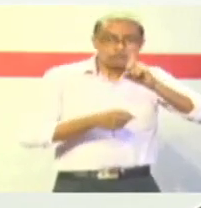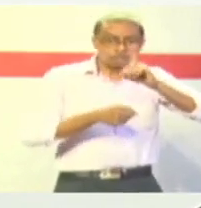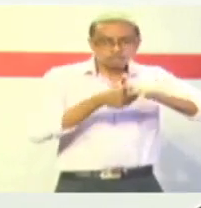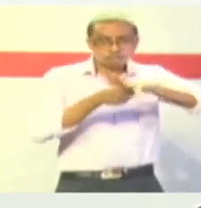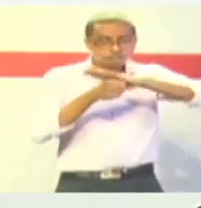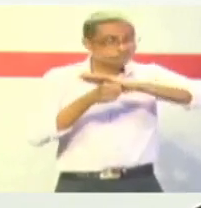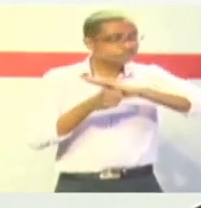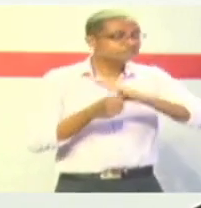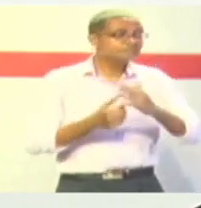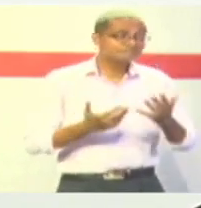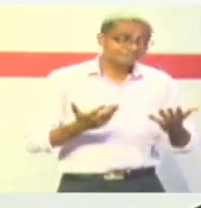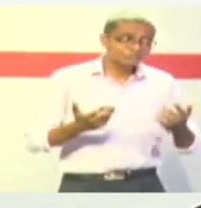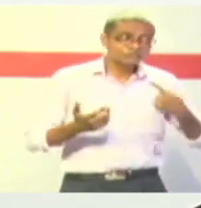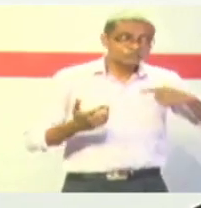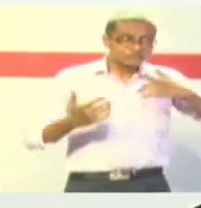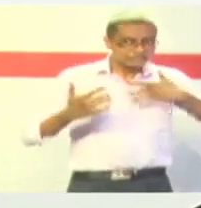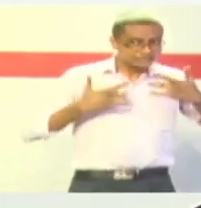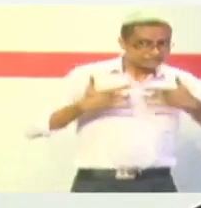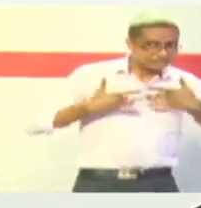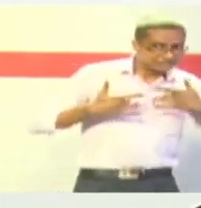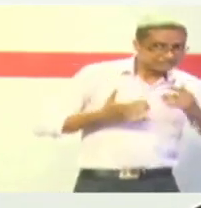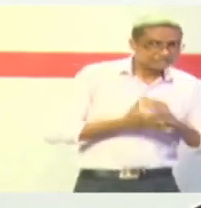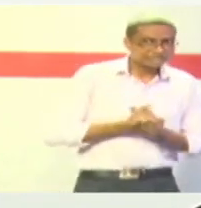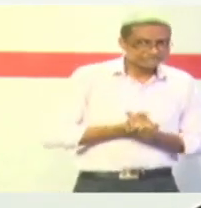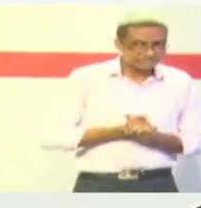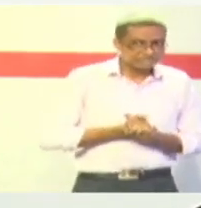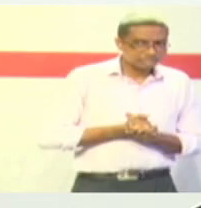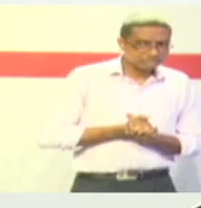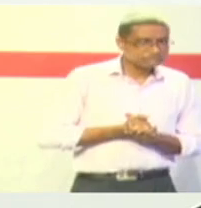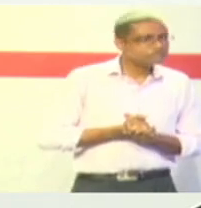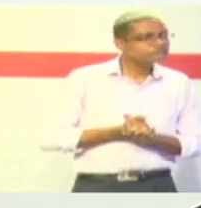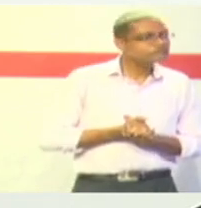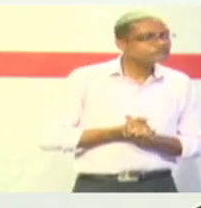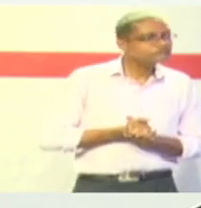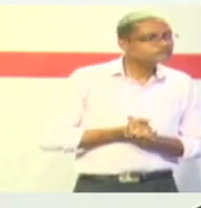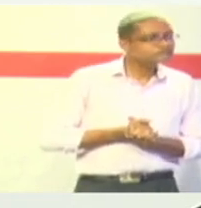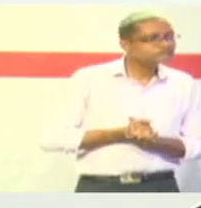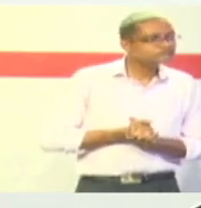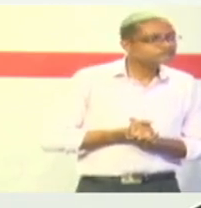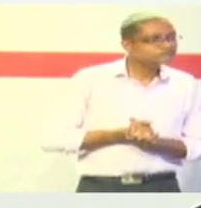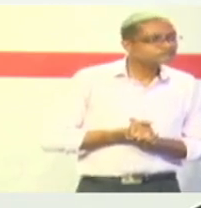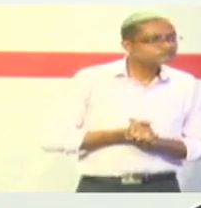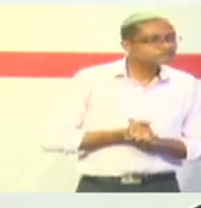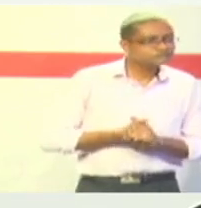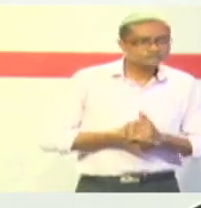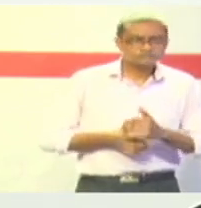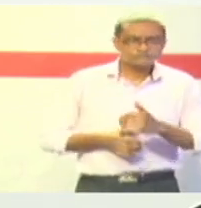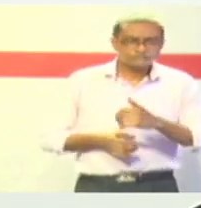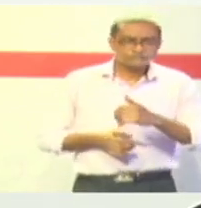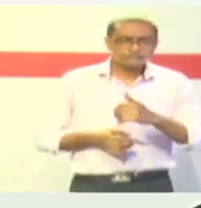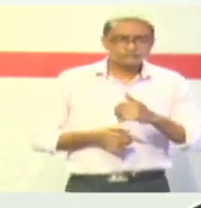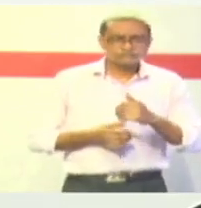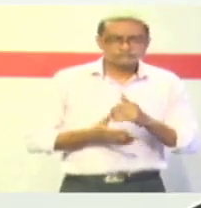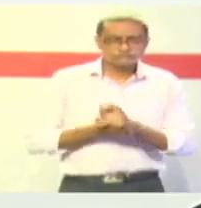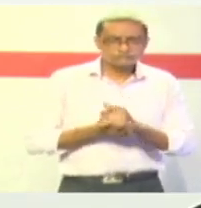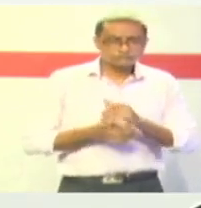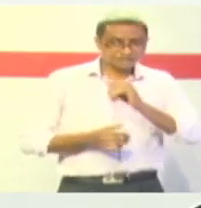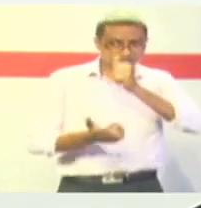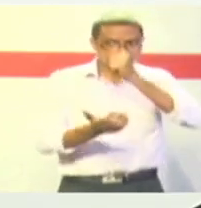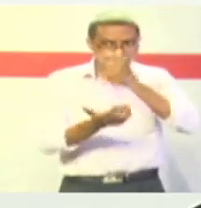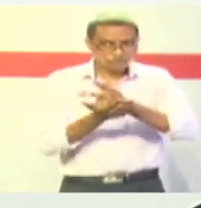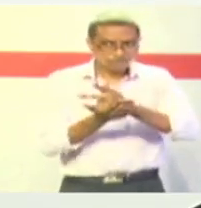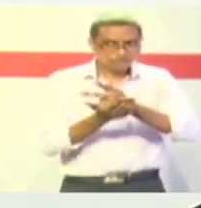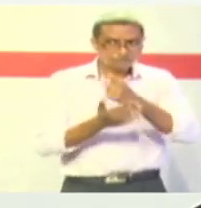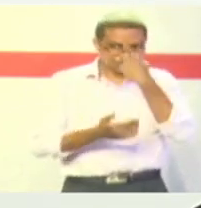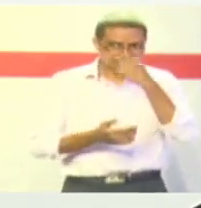variants of concern that may arise later on. And of course, as with any other group, the approval for that pediatric vaccine, as you know,